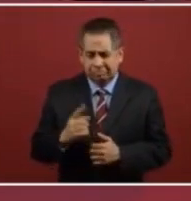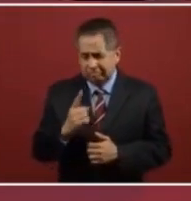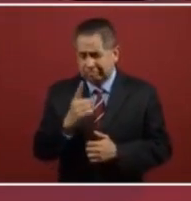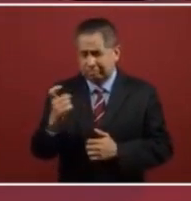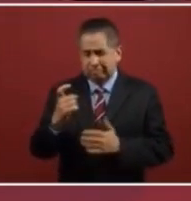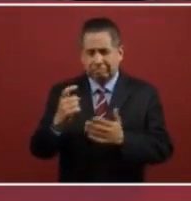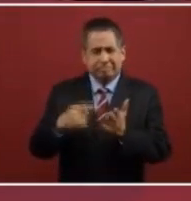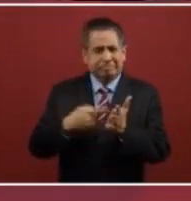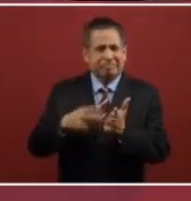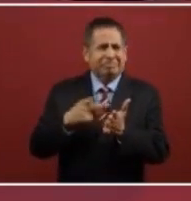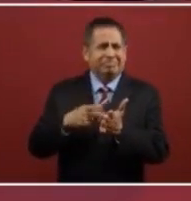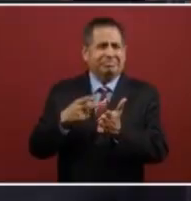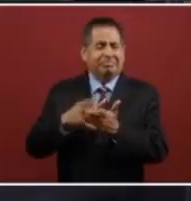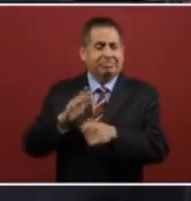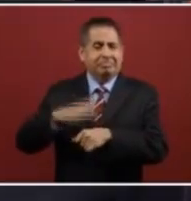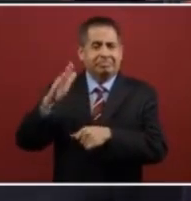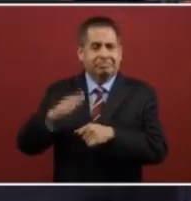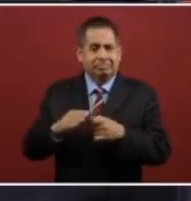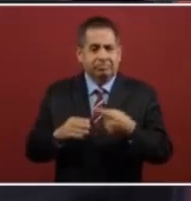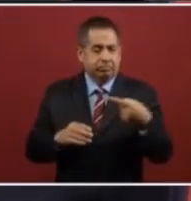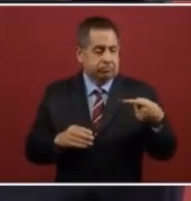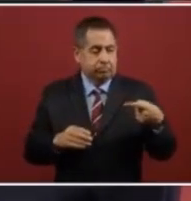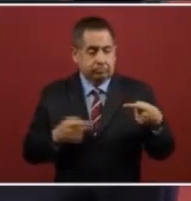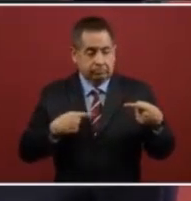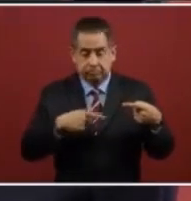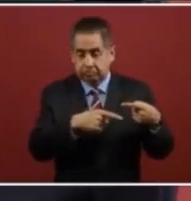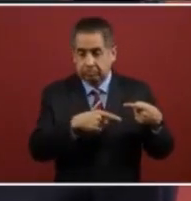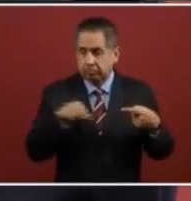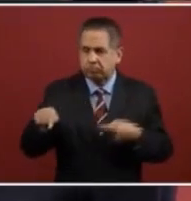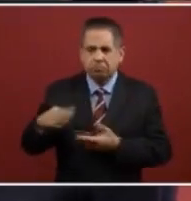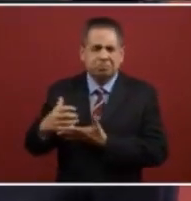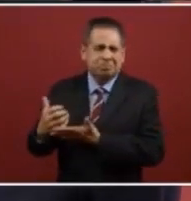más. 100 times more,